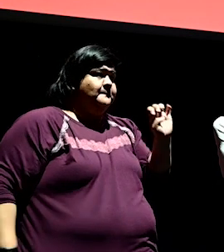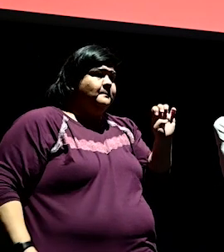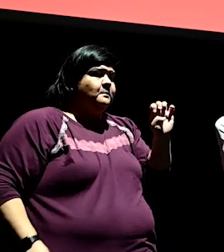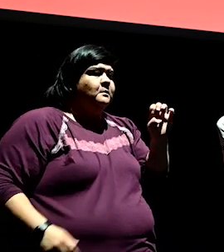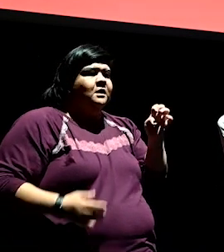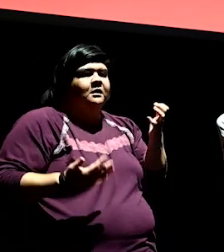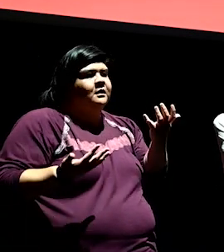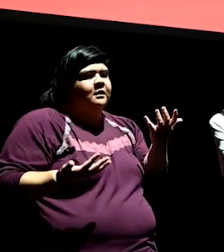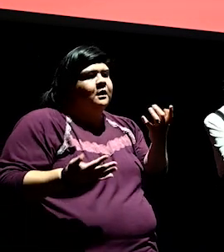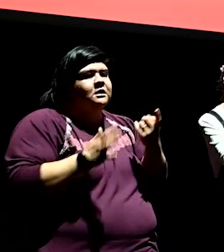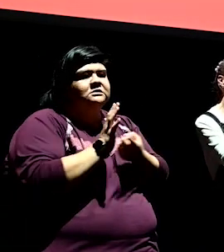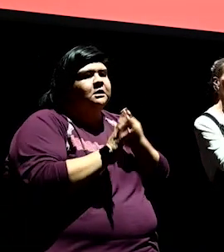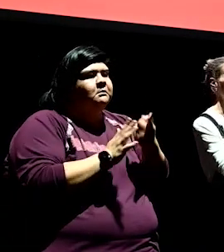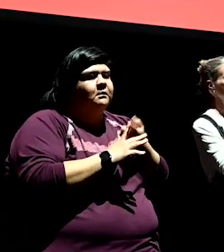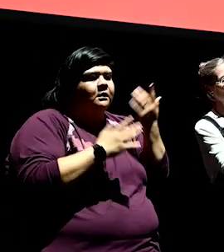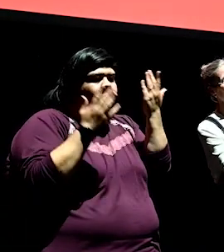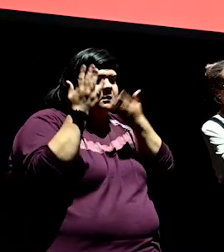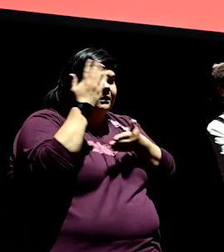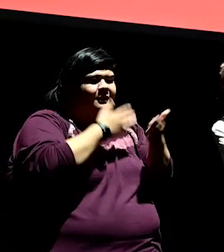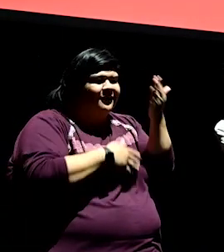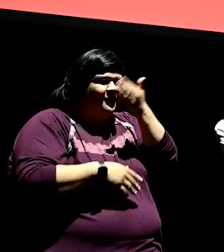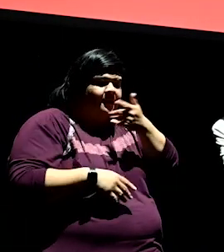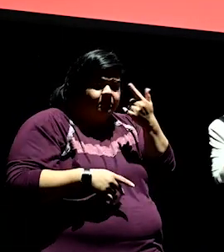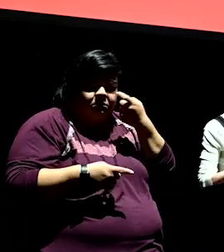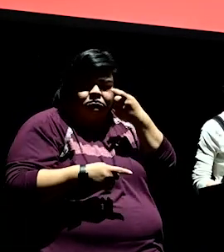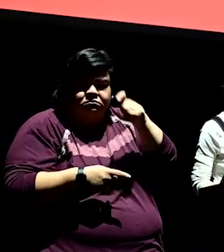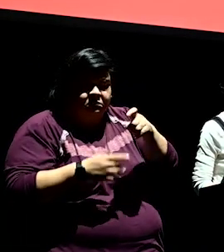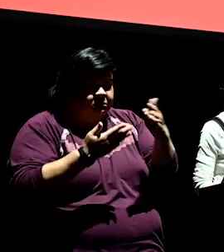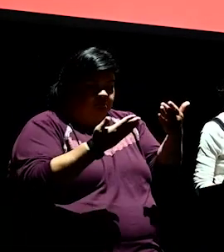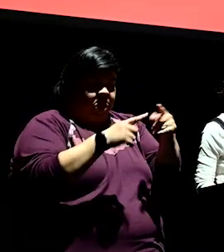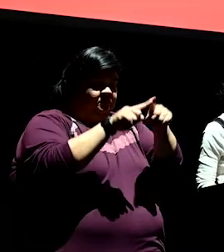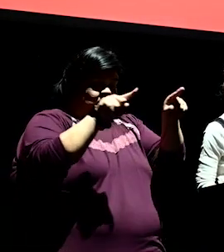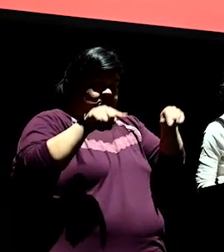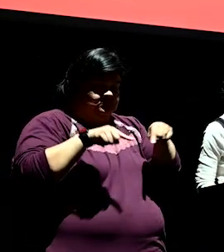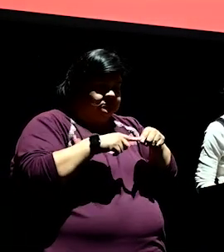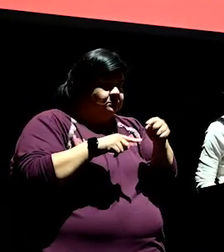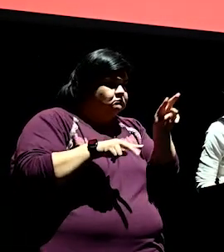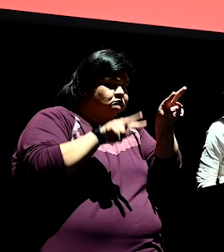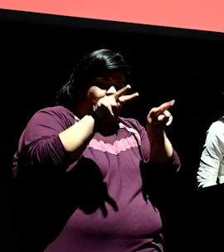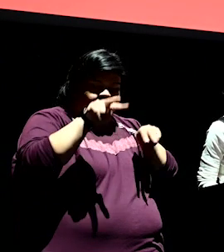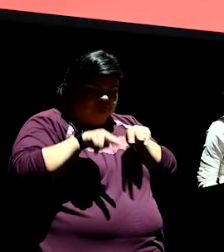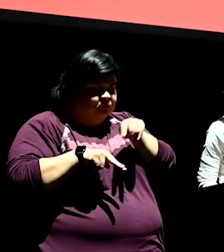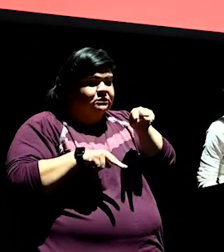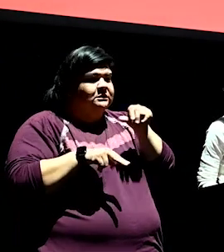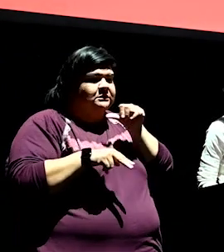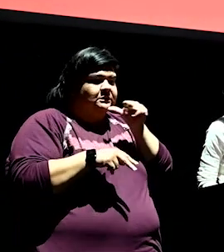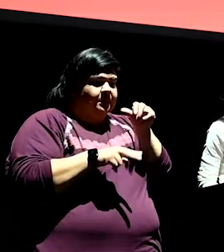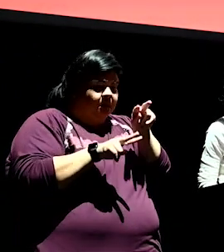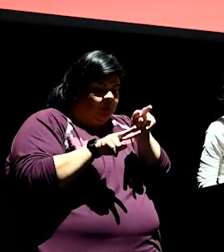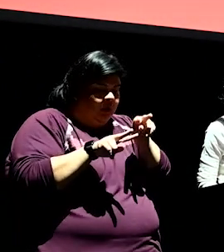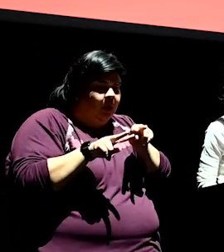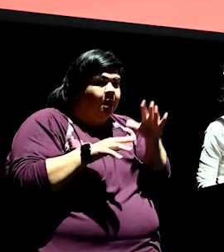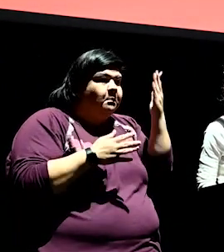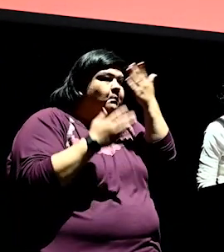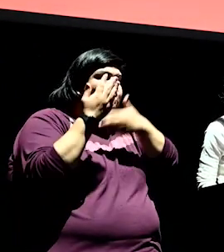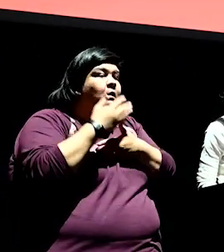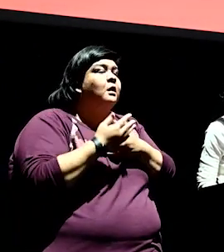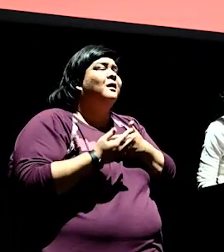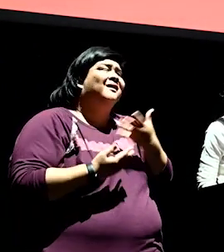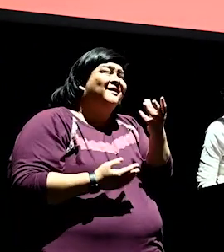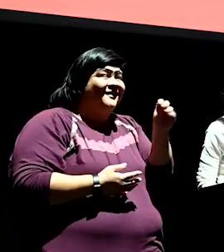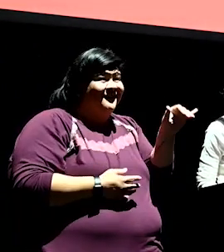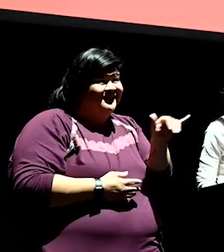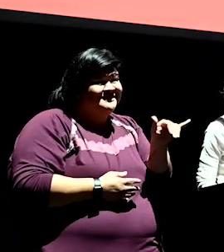see, you're looking at other stuff, you know, you're looking at other things, and then also, like,